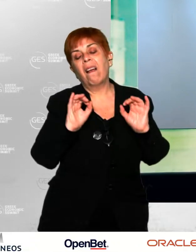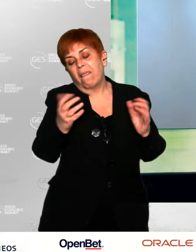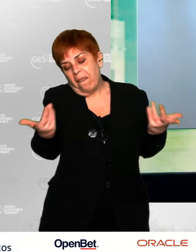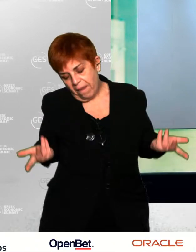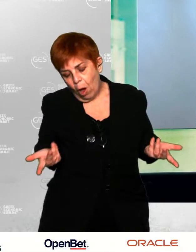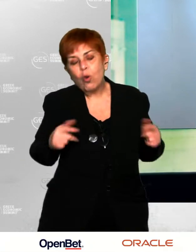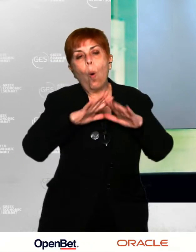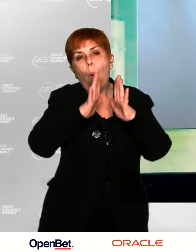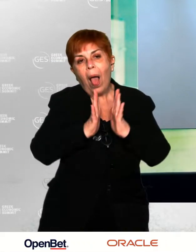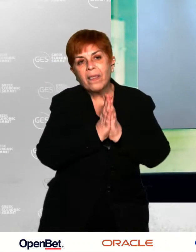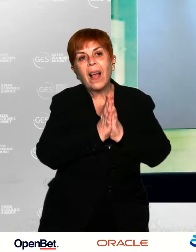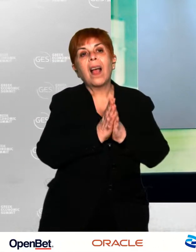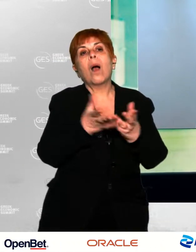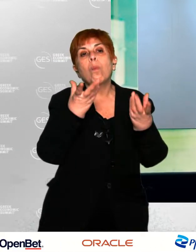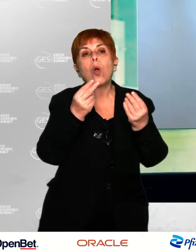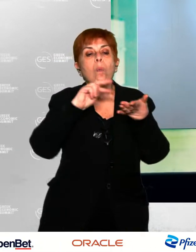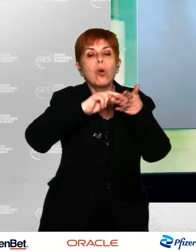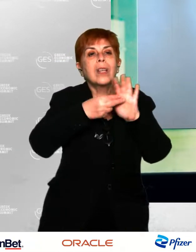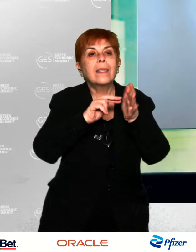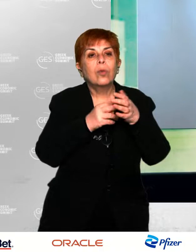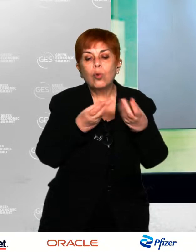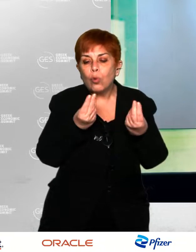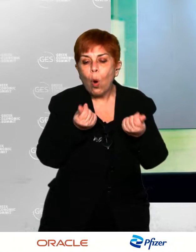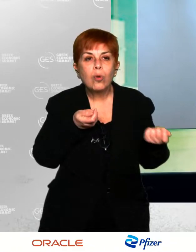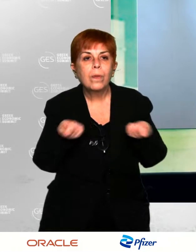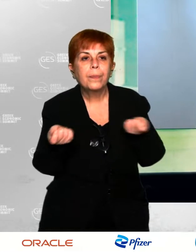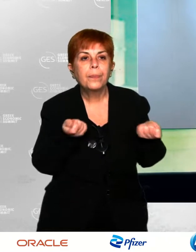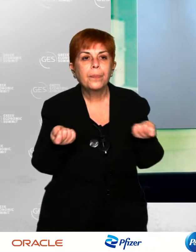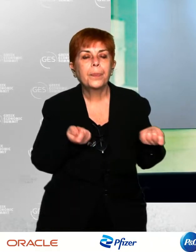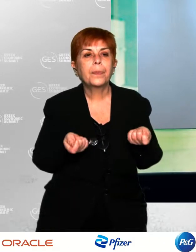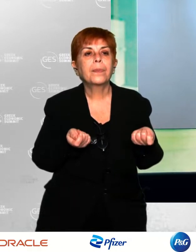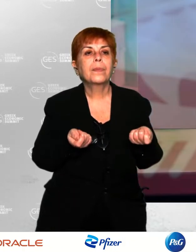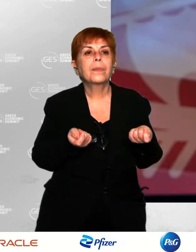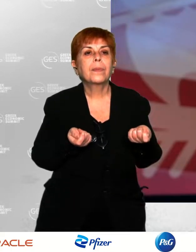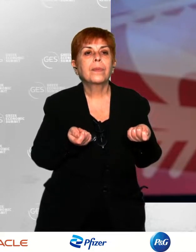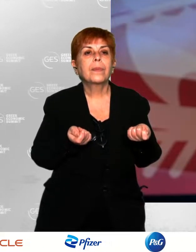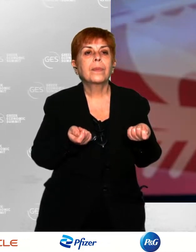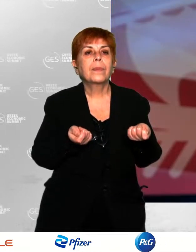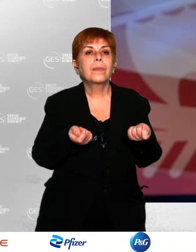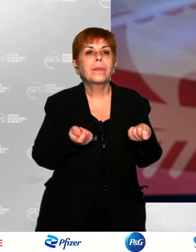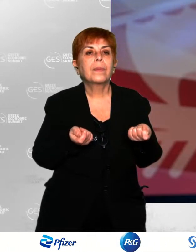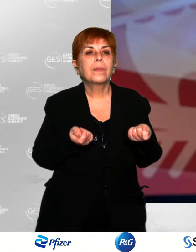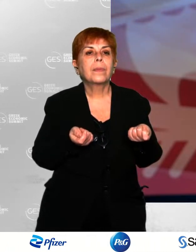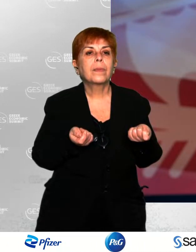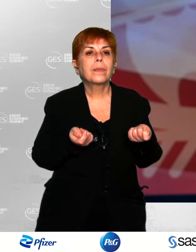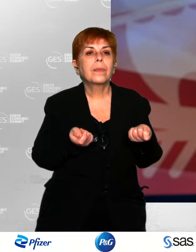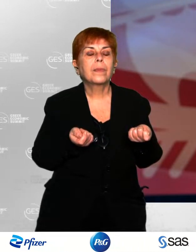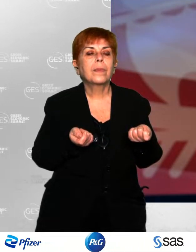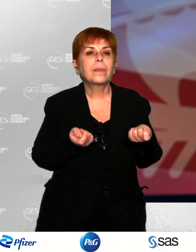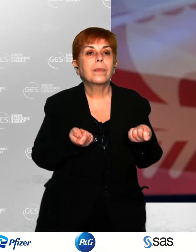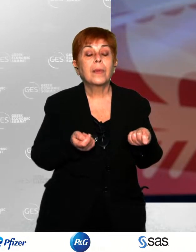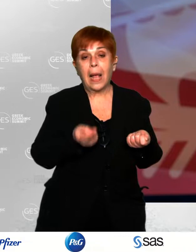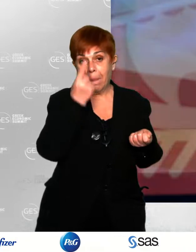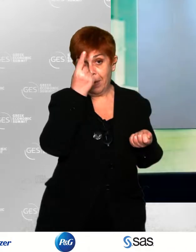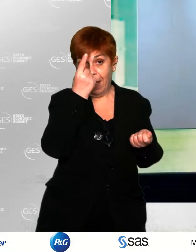I think a thoughtful, I mean, really quite a cautious approach, but it can't be too